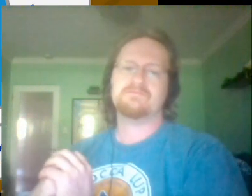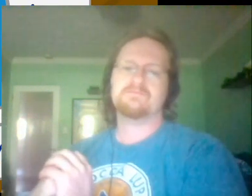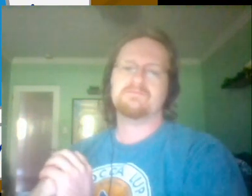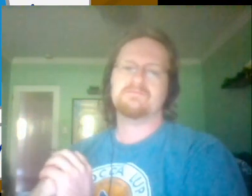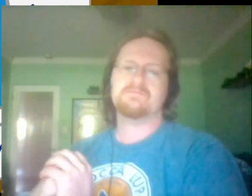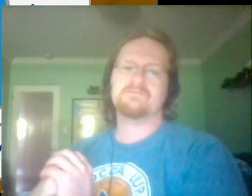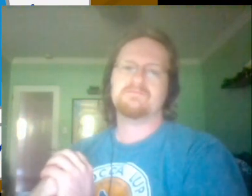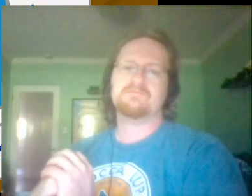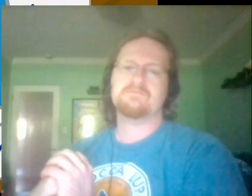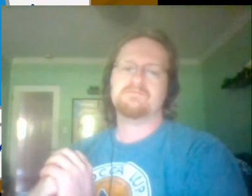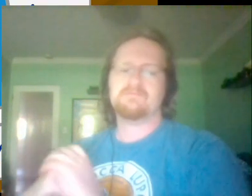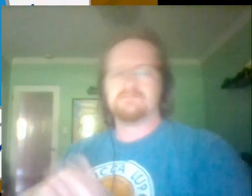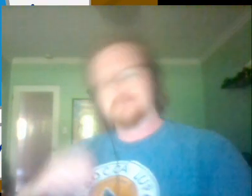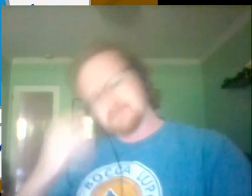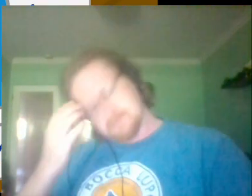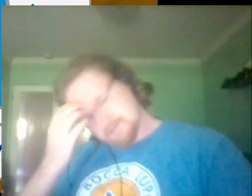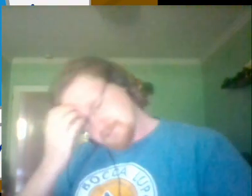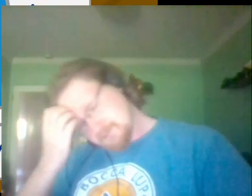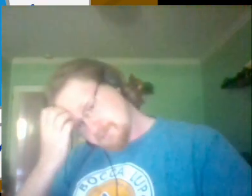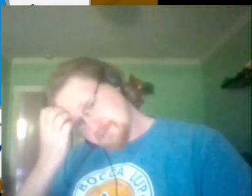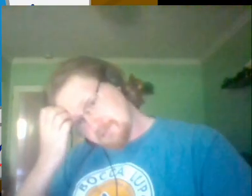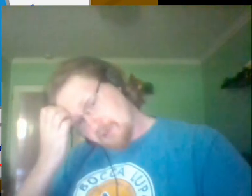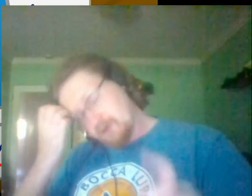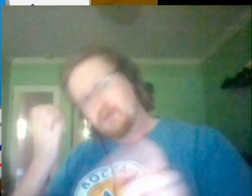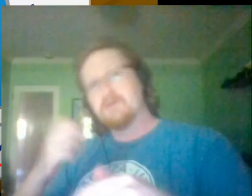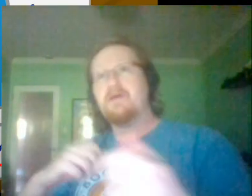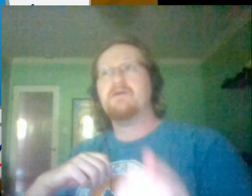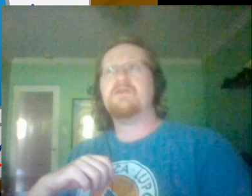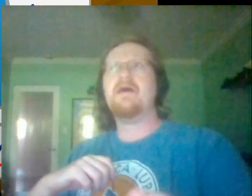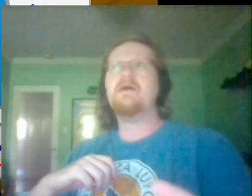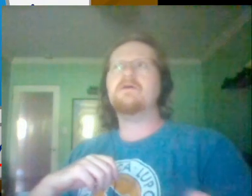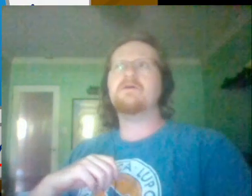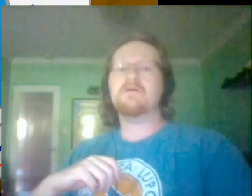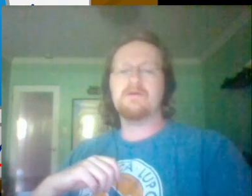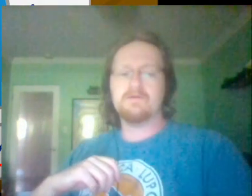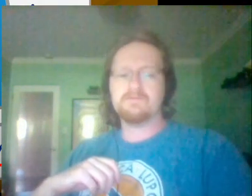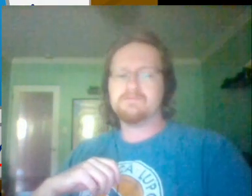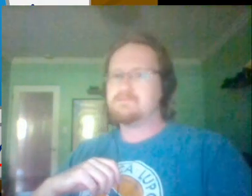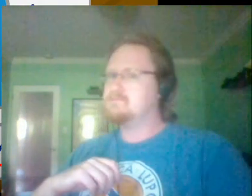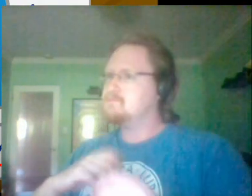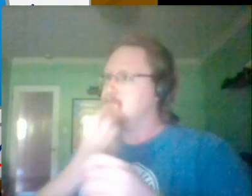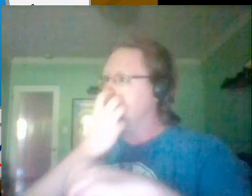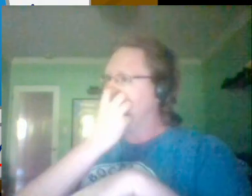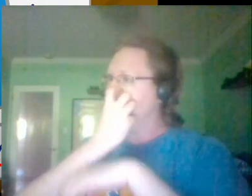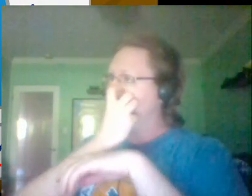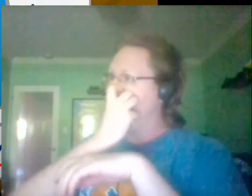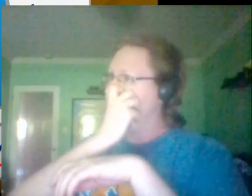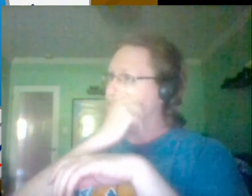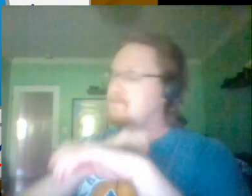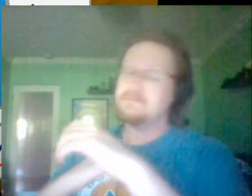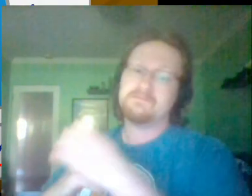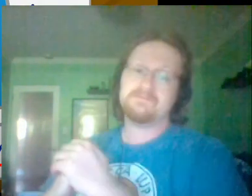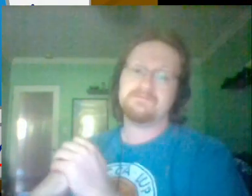And I don't care how they spell things. Oh, so they're, they're, they're. On the internet.